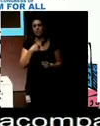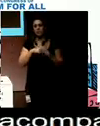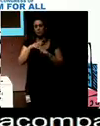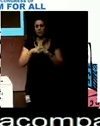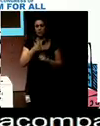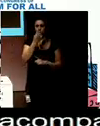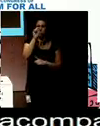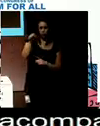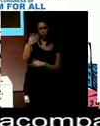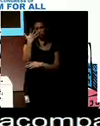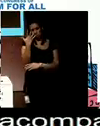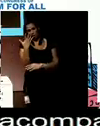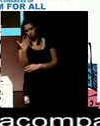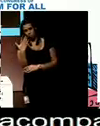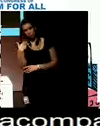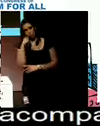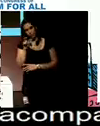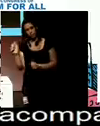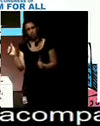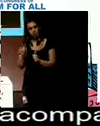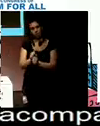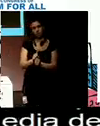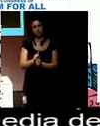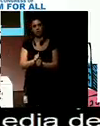travel with assistance.